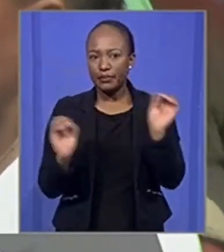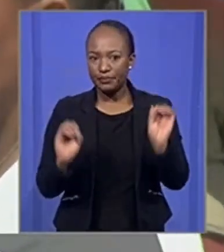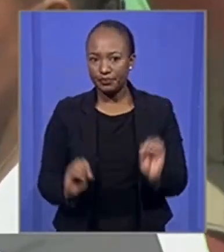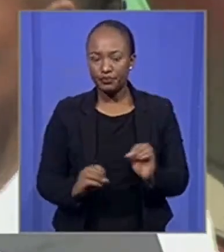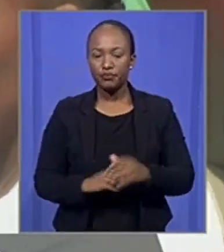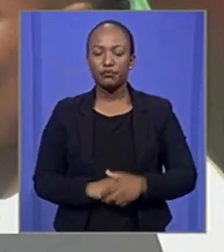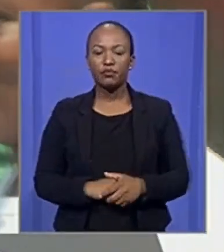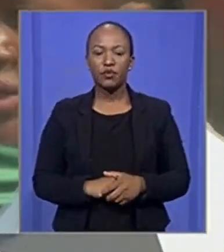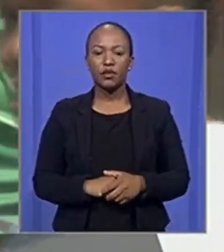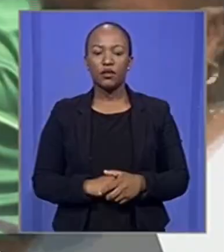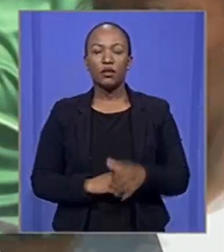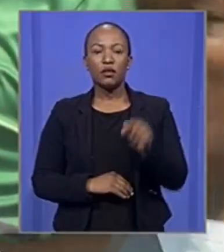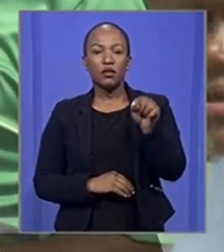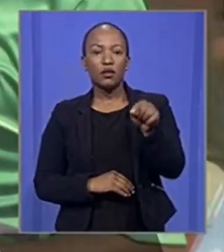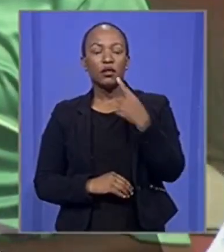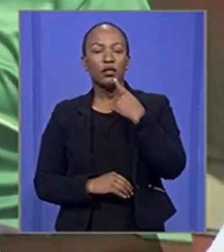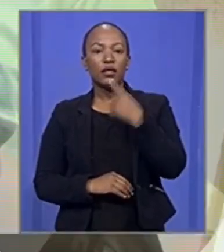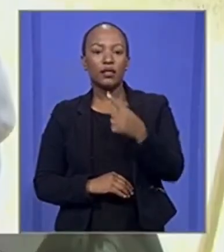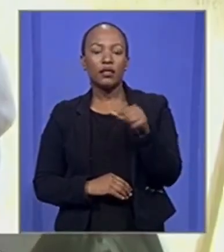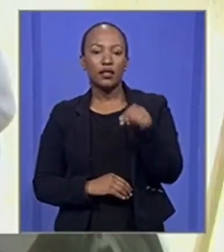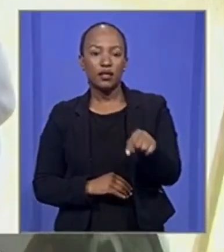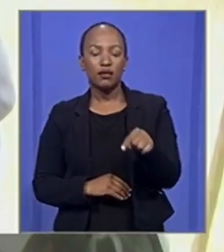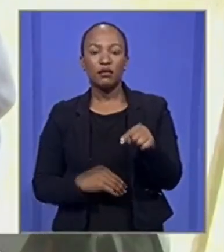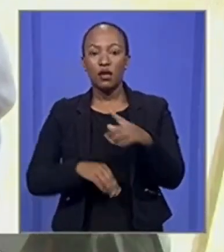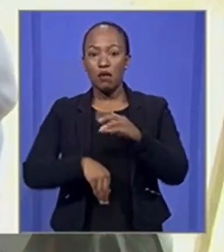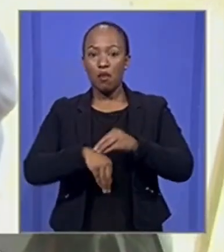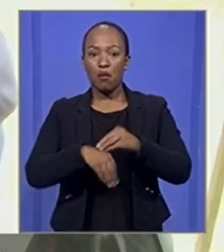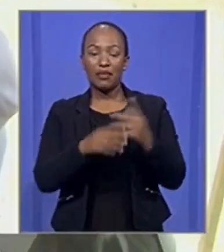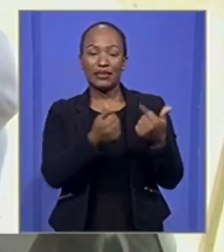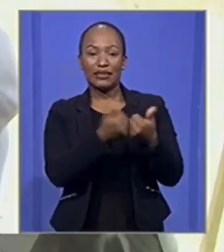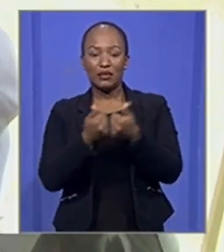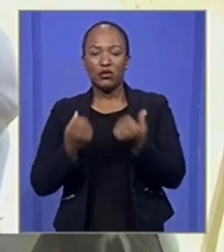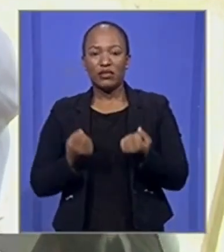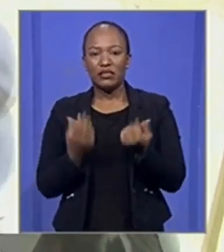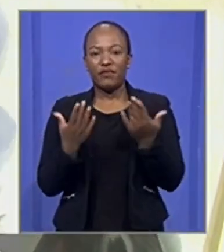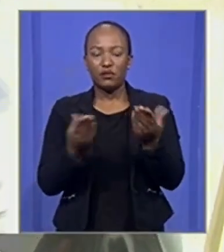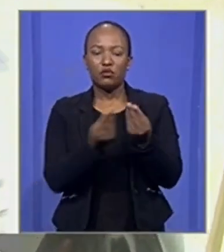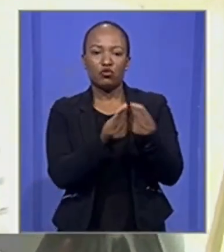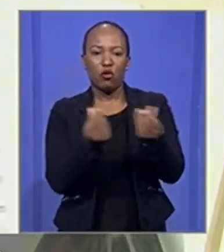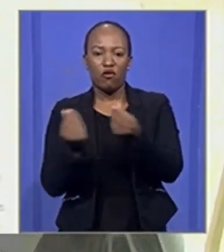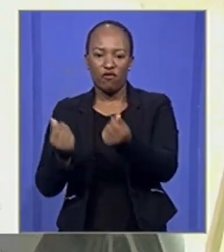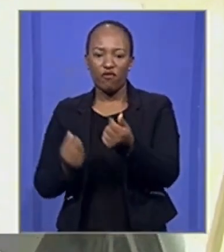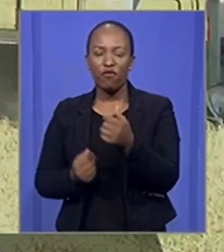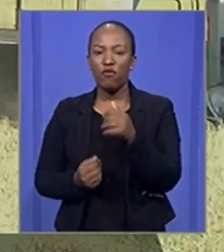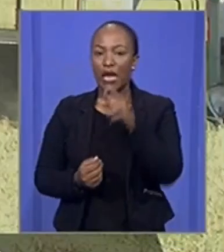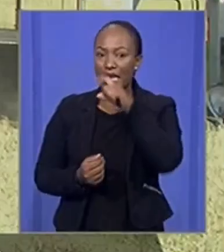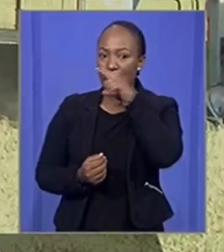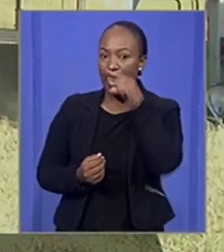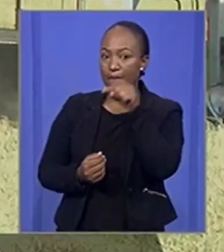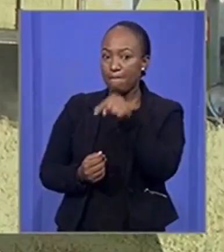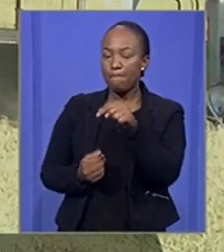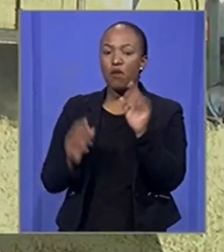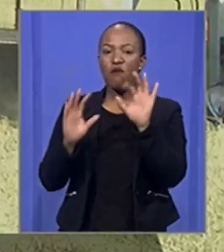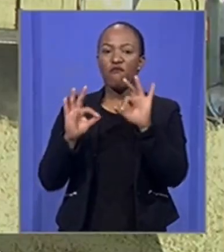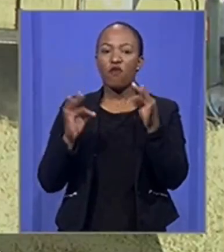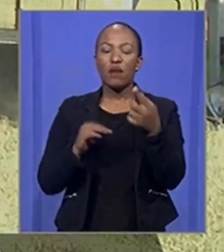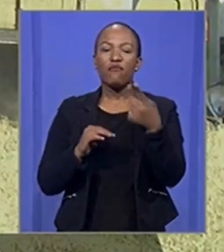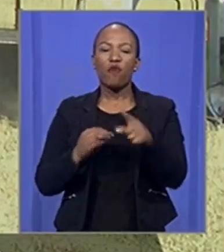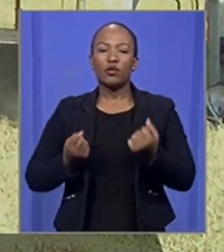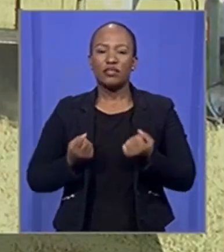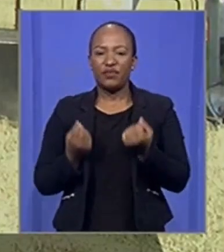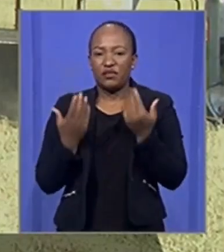o re merero ya ona e tla rarolla mathata phano ya ditshebeletso ka hara naha The name speaks for itself. We are the Forum for Service Delivery.